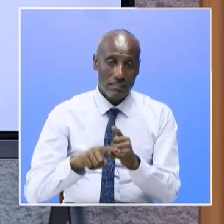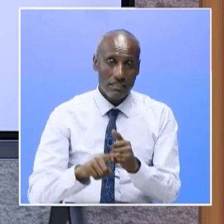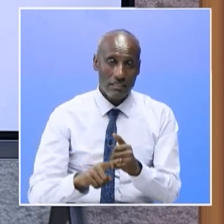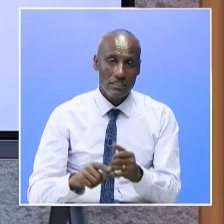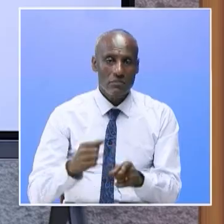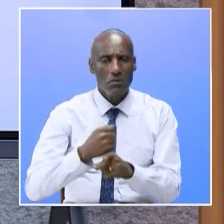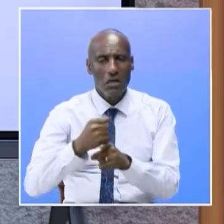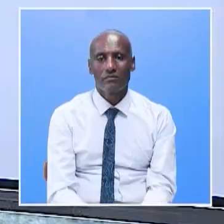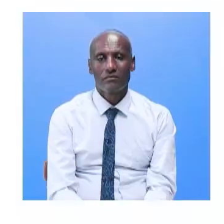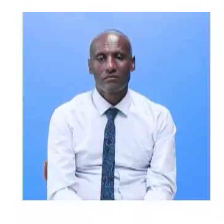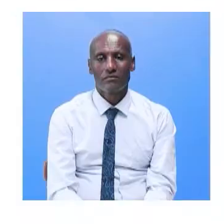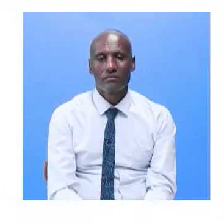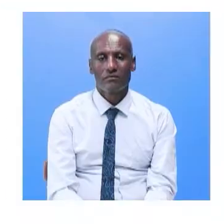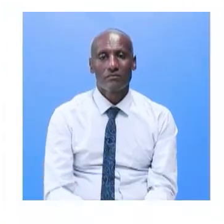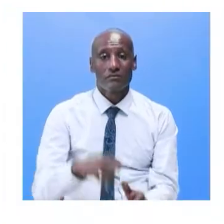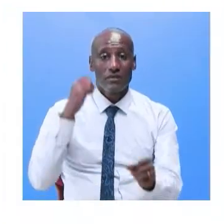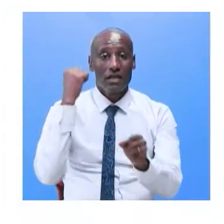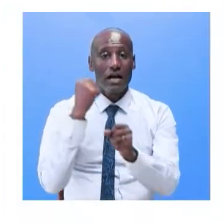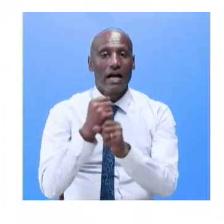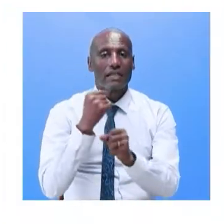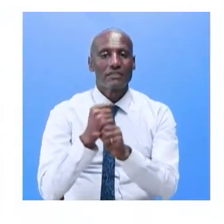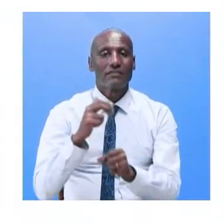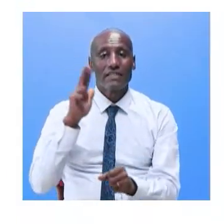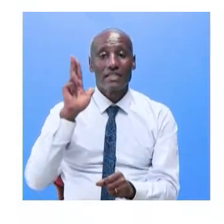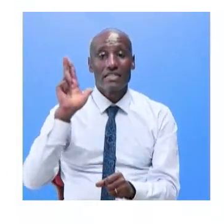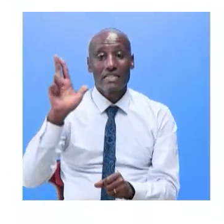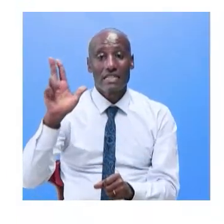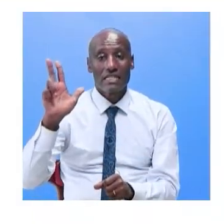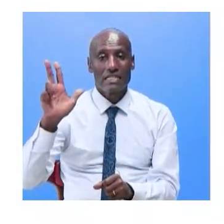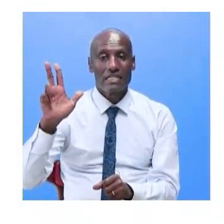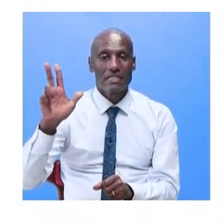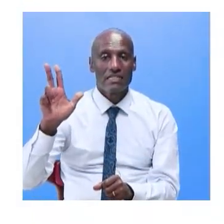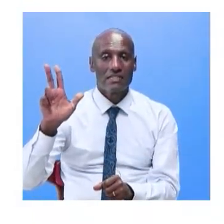again together. Activity